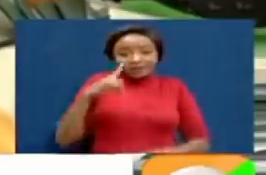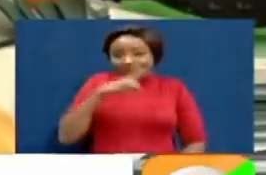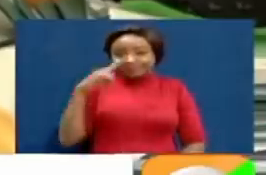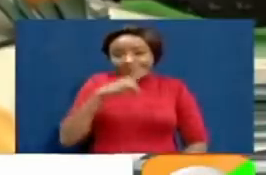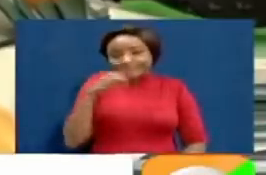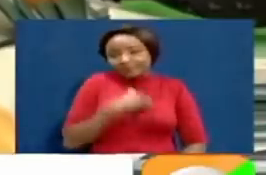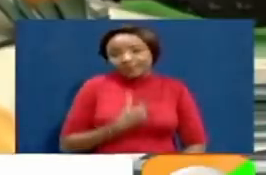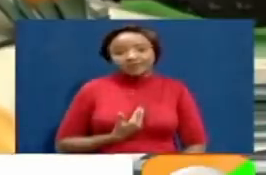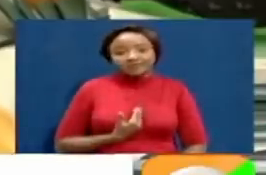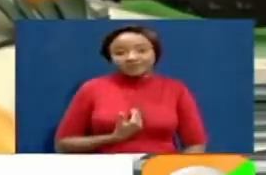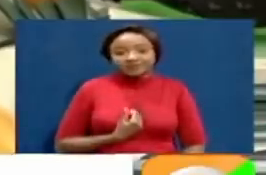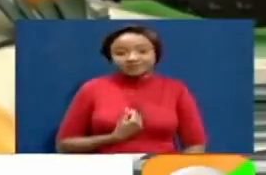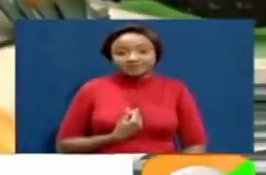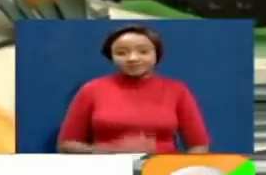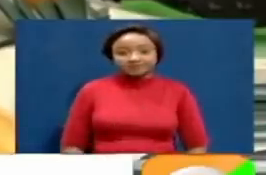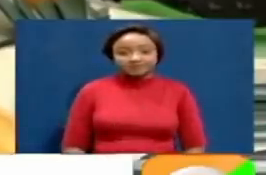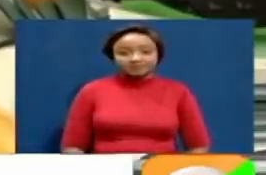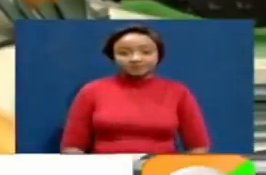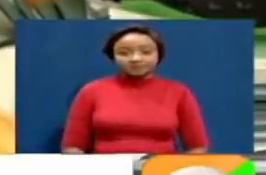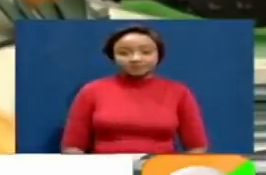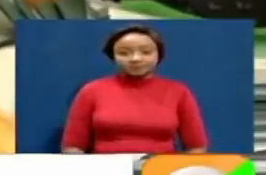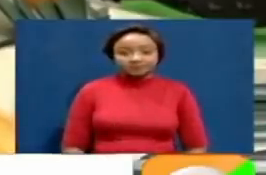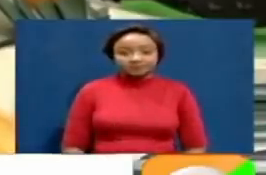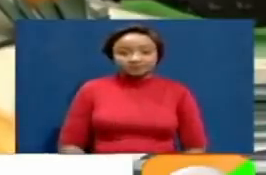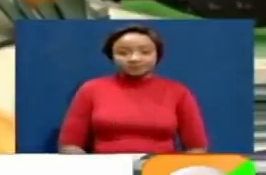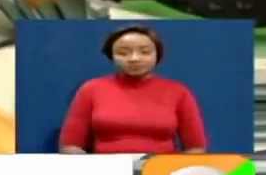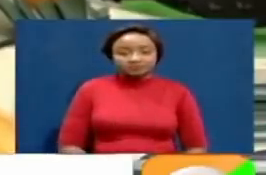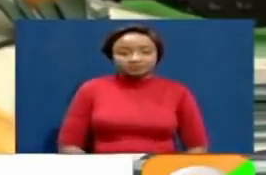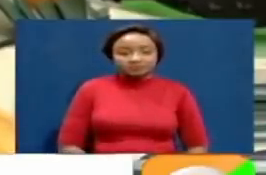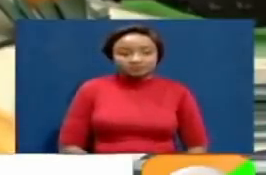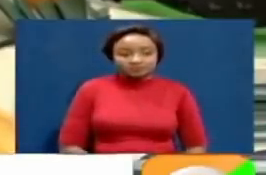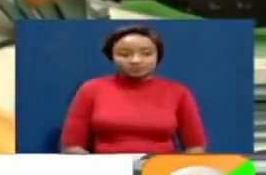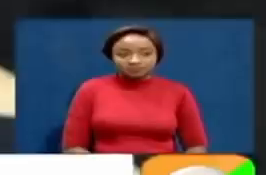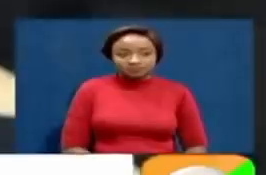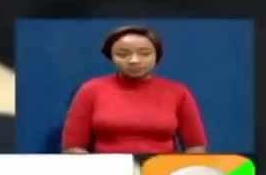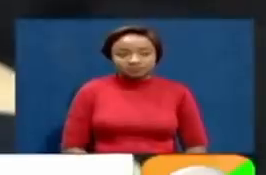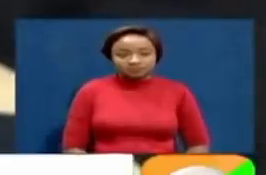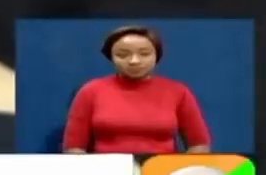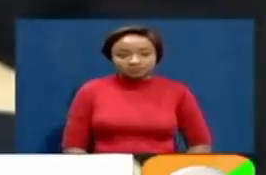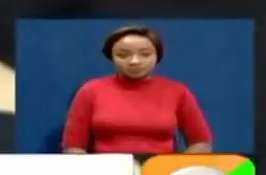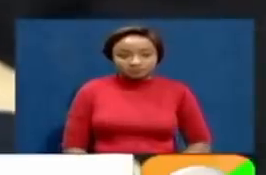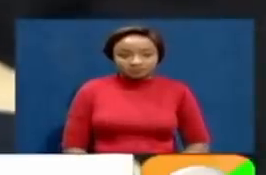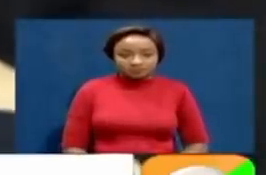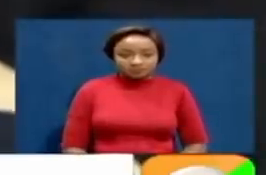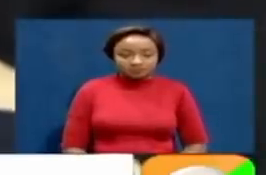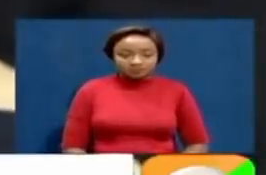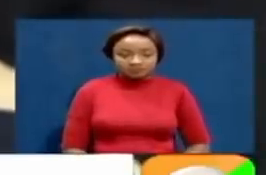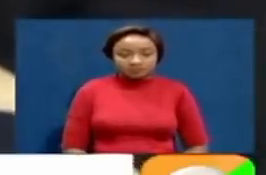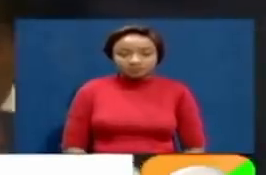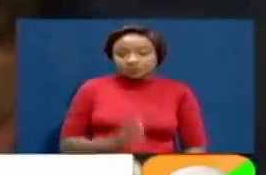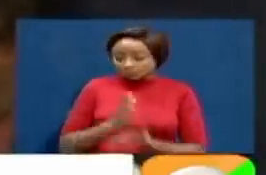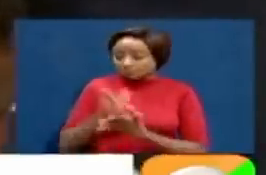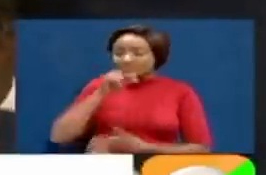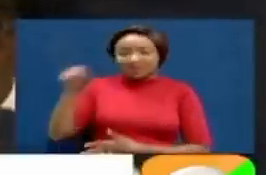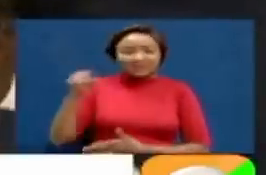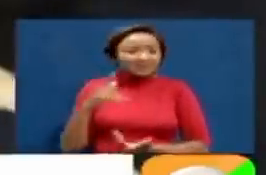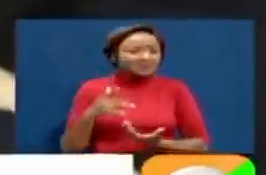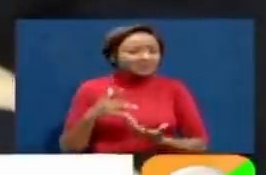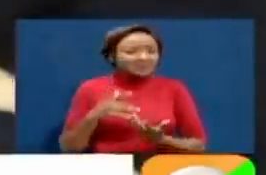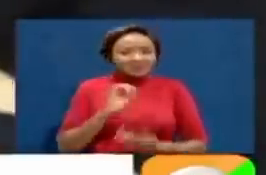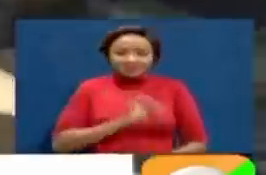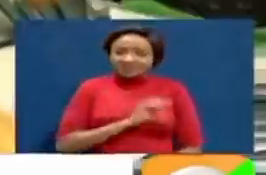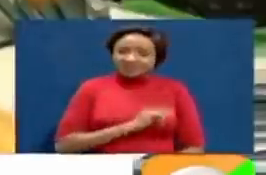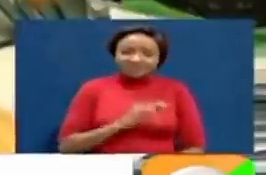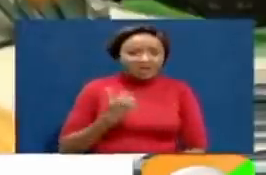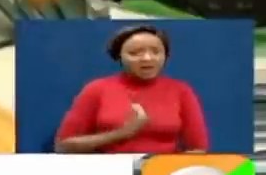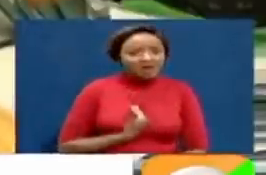see, he has taken quite some time to come and address this media. He is traumatized,